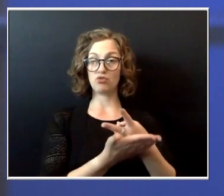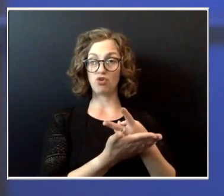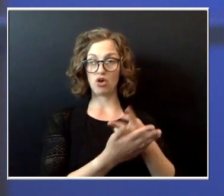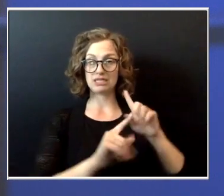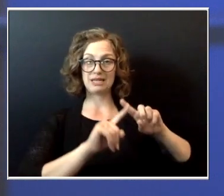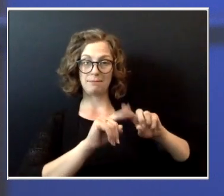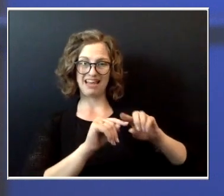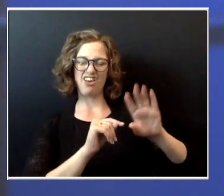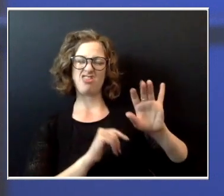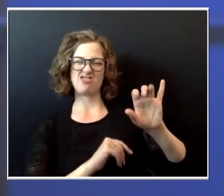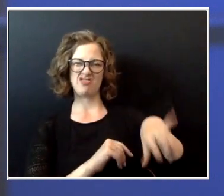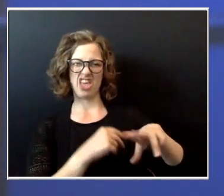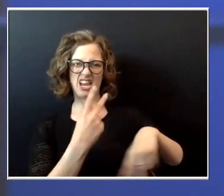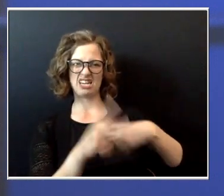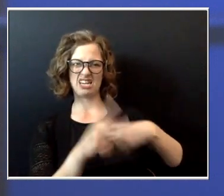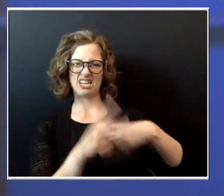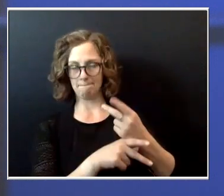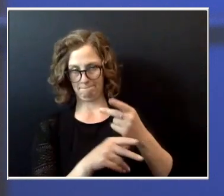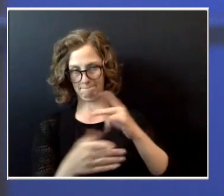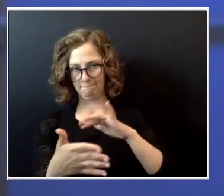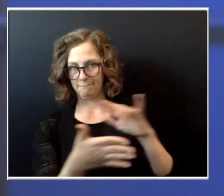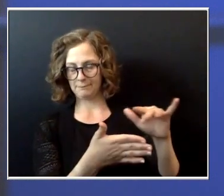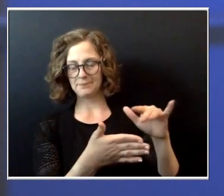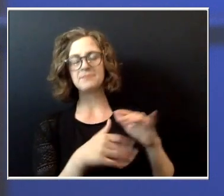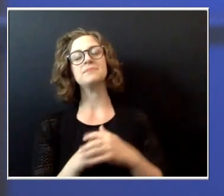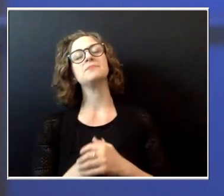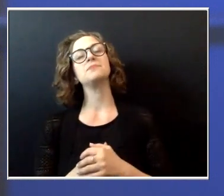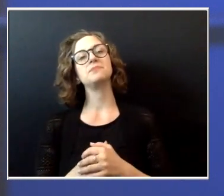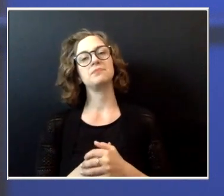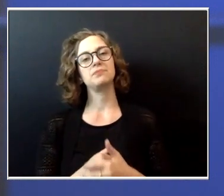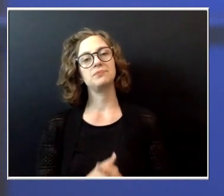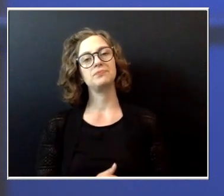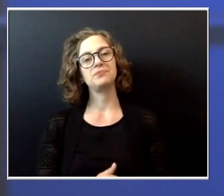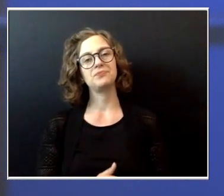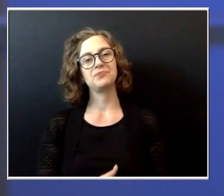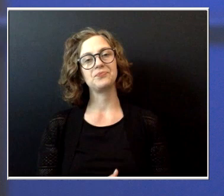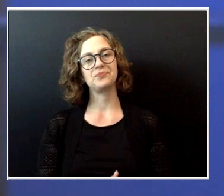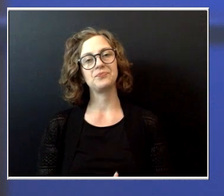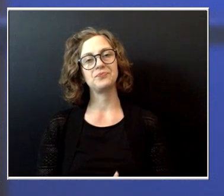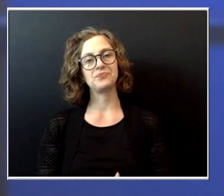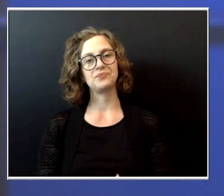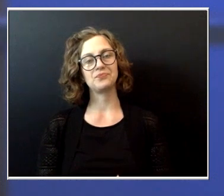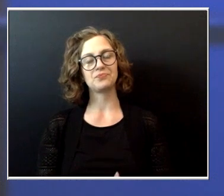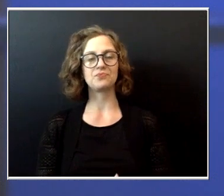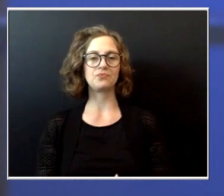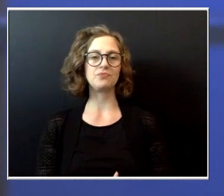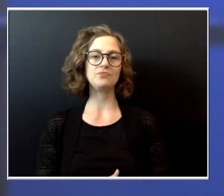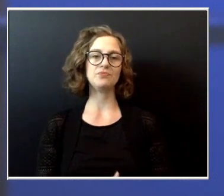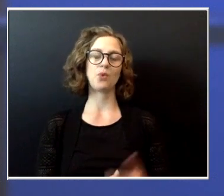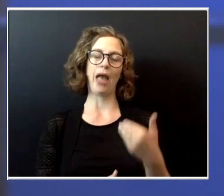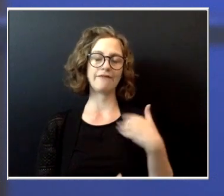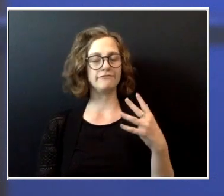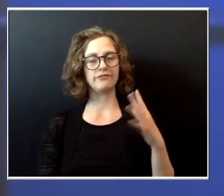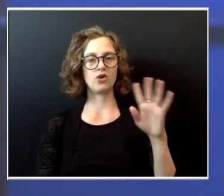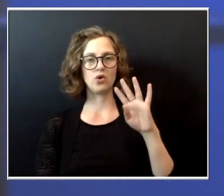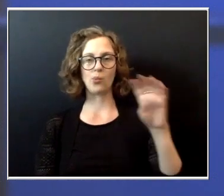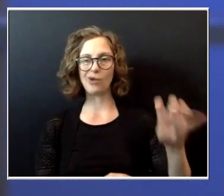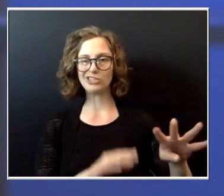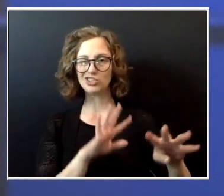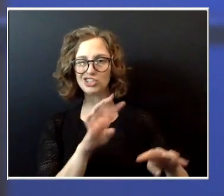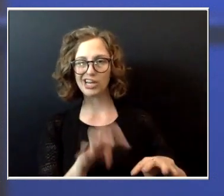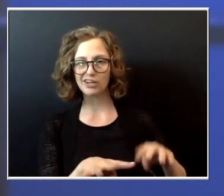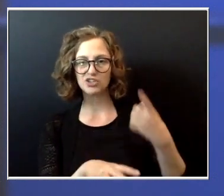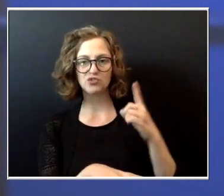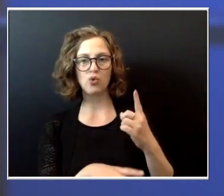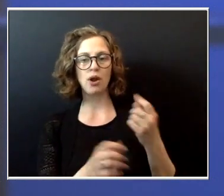and there are sort of questionnaire metrics for tinnitus distress, and then there's